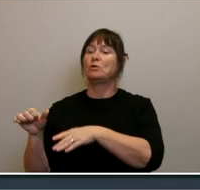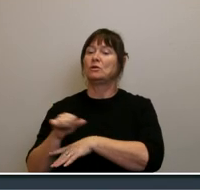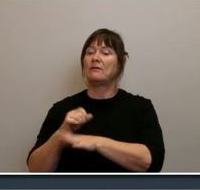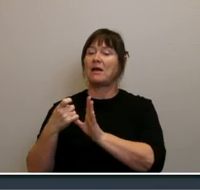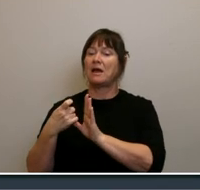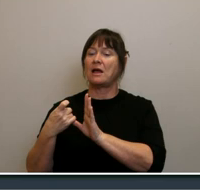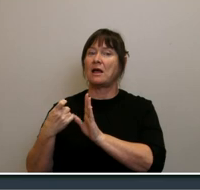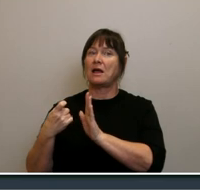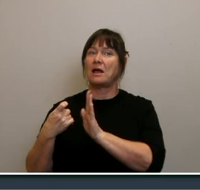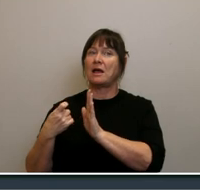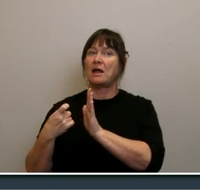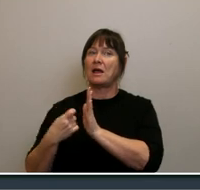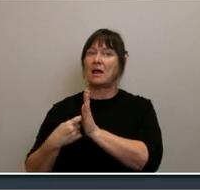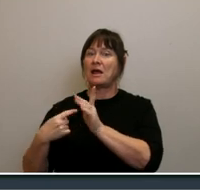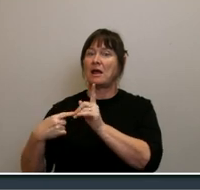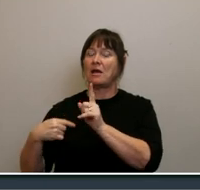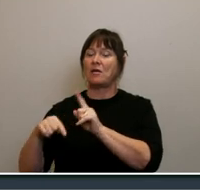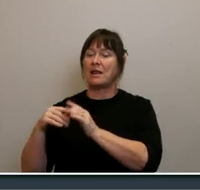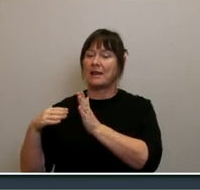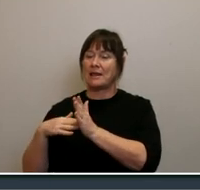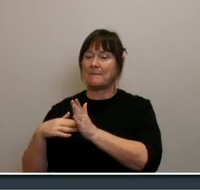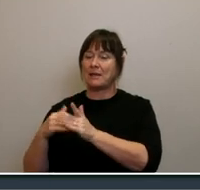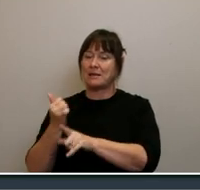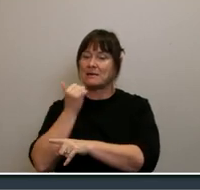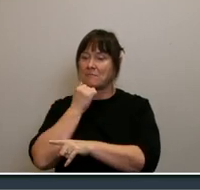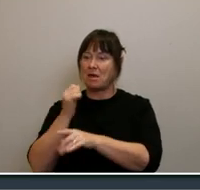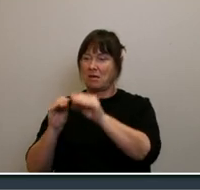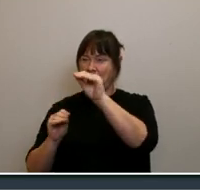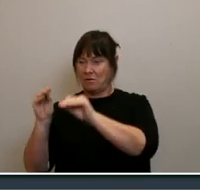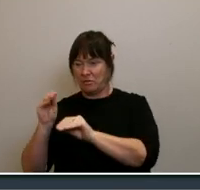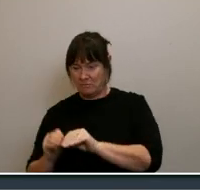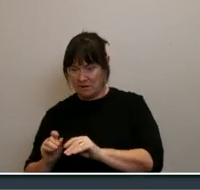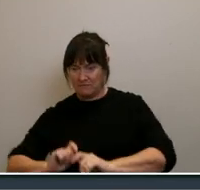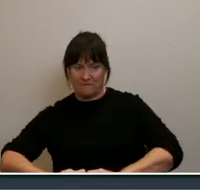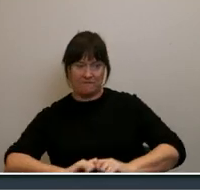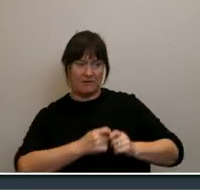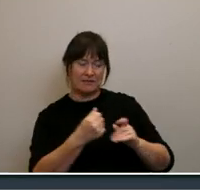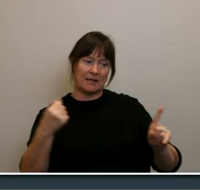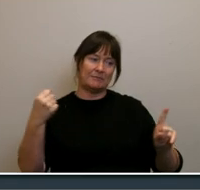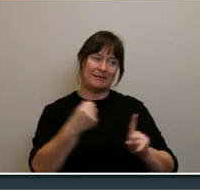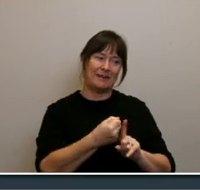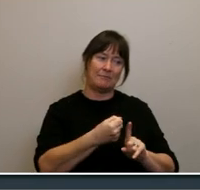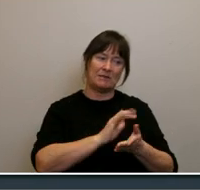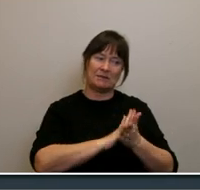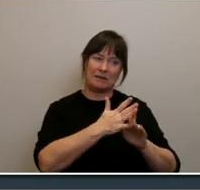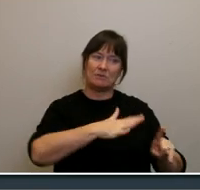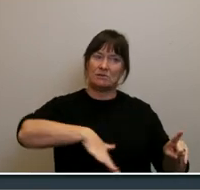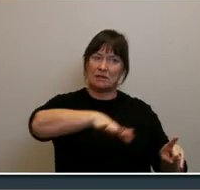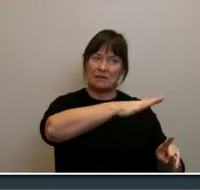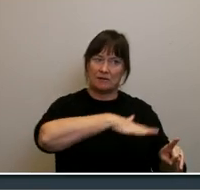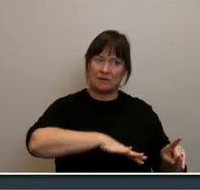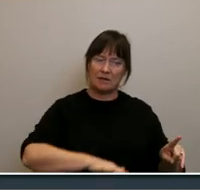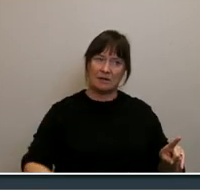figure on their balance sheet for fixing consequential damage from a vital development that they've got.